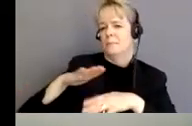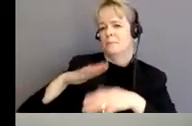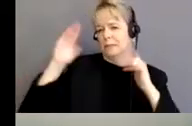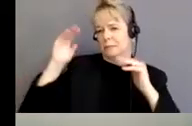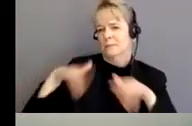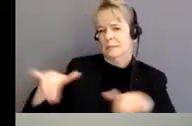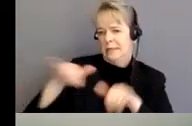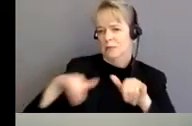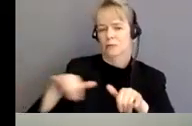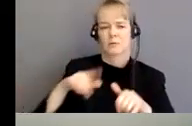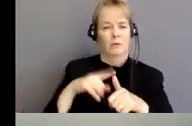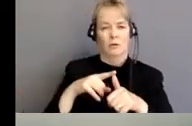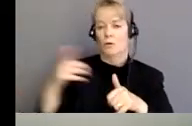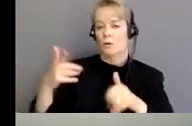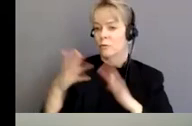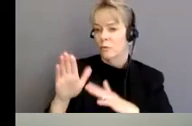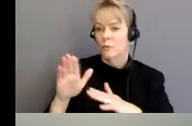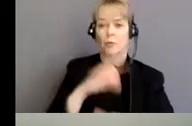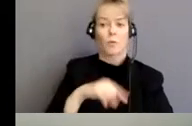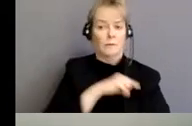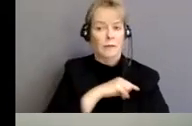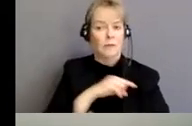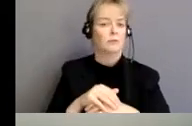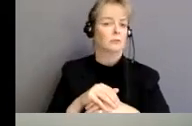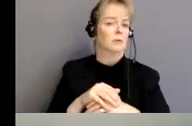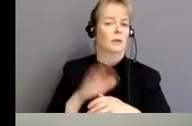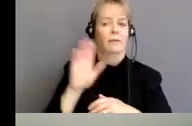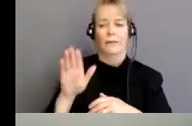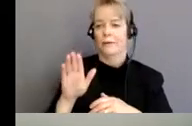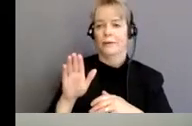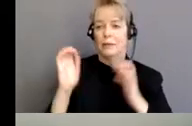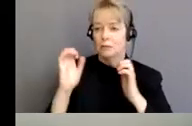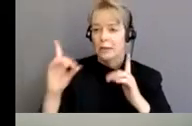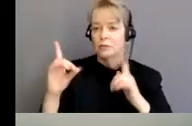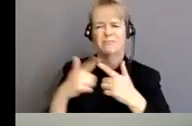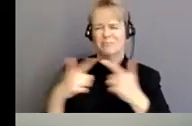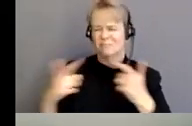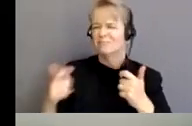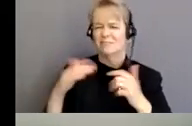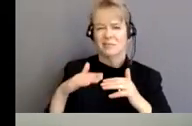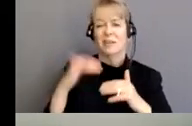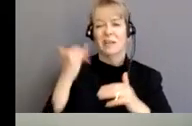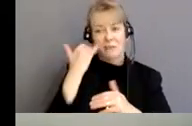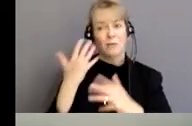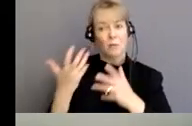their qualifications, their integrity. To become registered with the OSC or with any securities